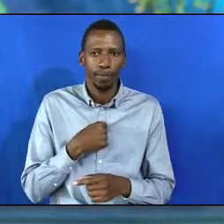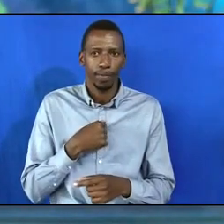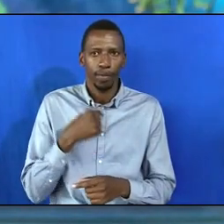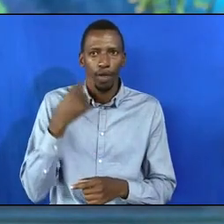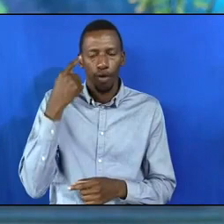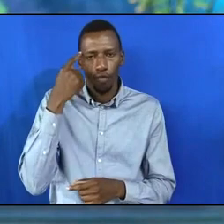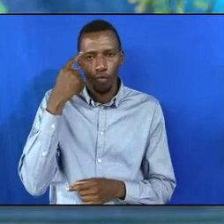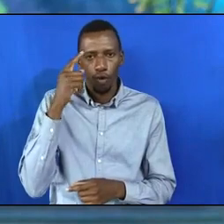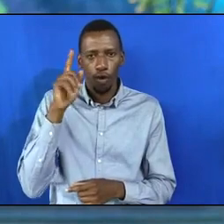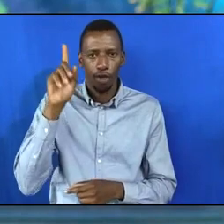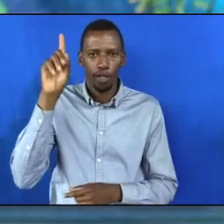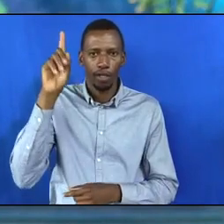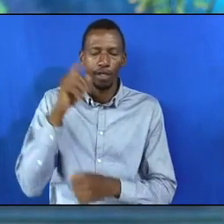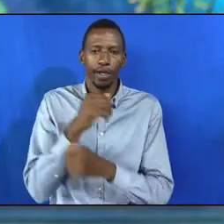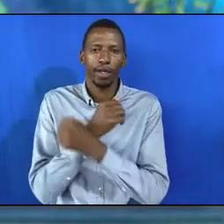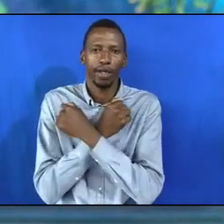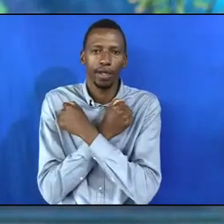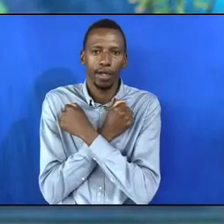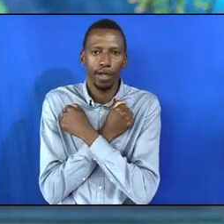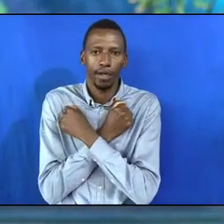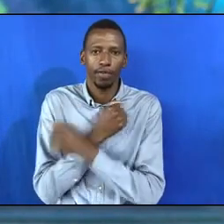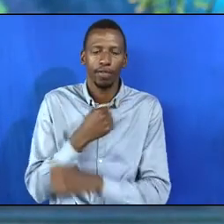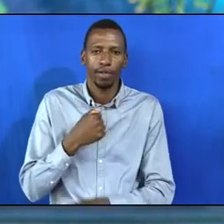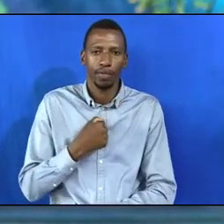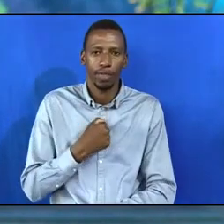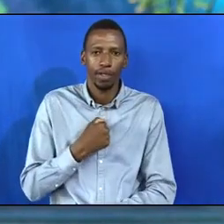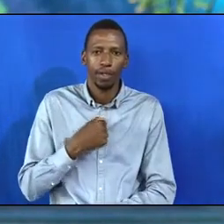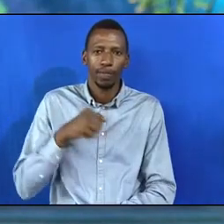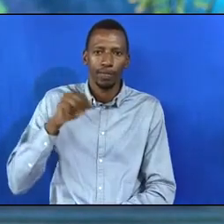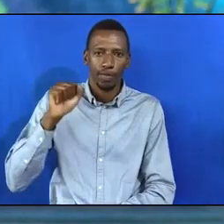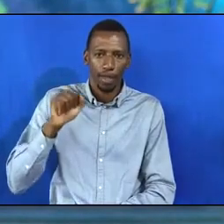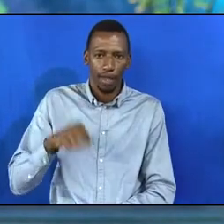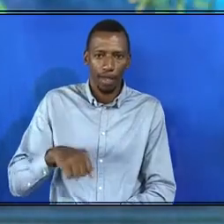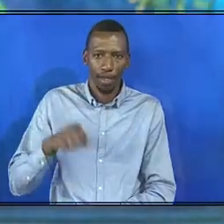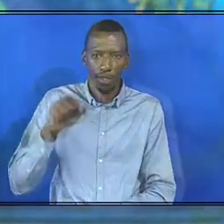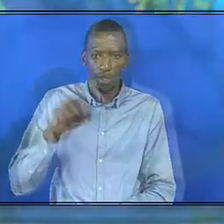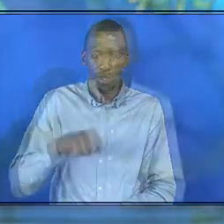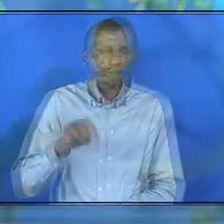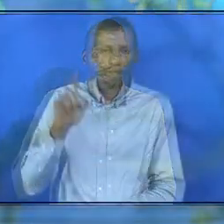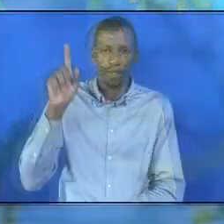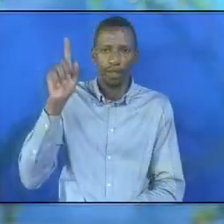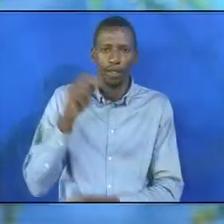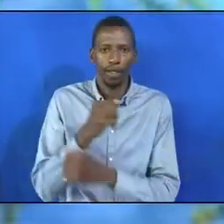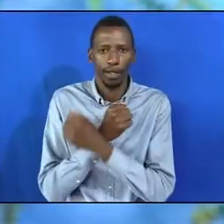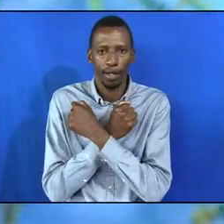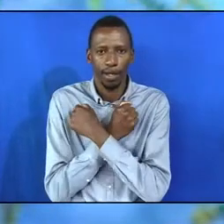For he loves me, yes, he loves me,